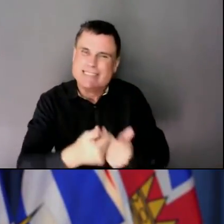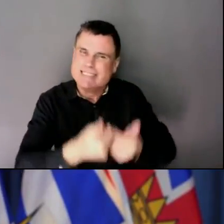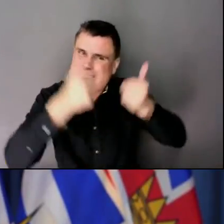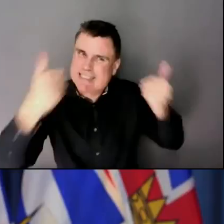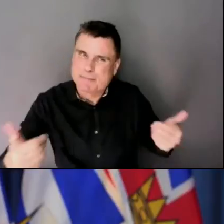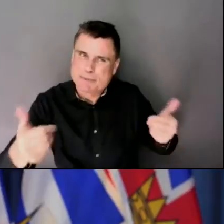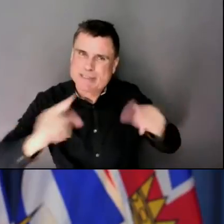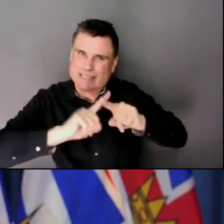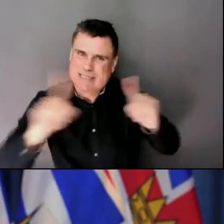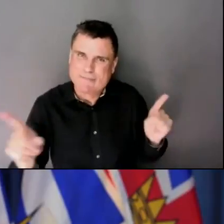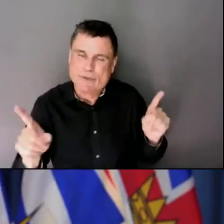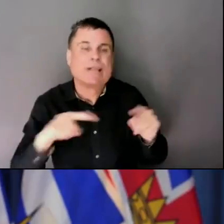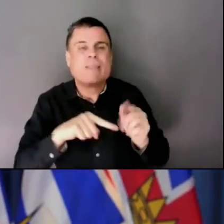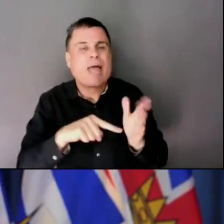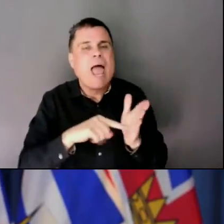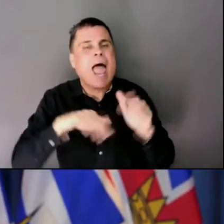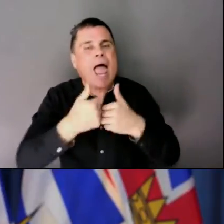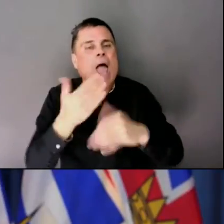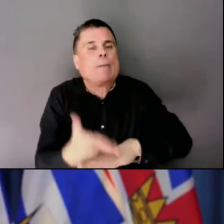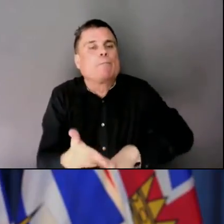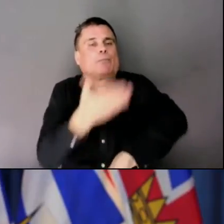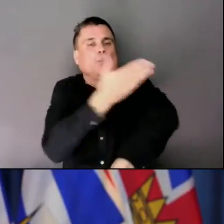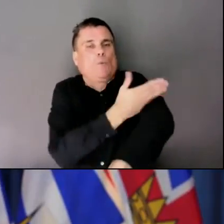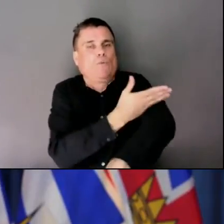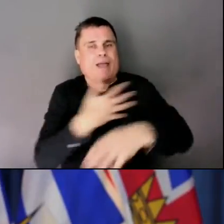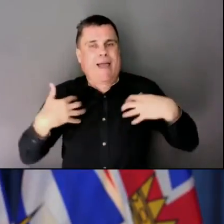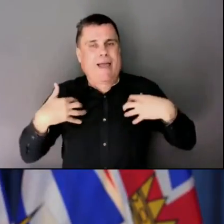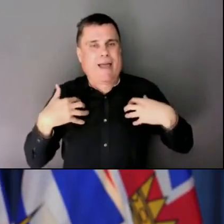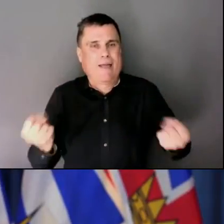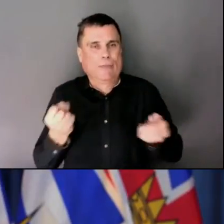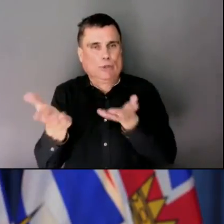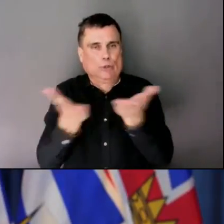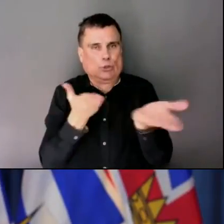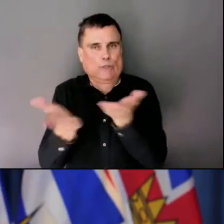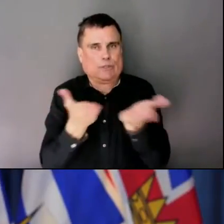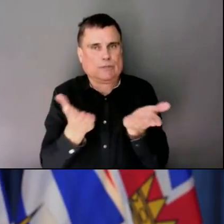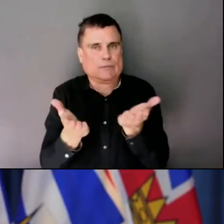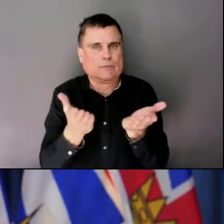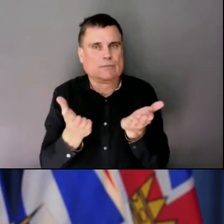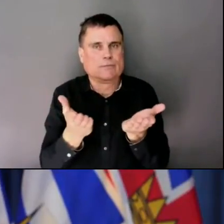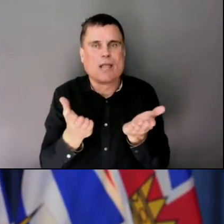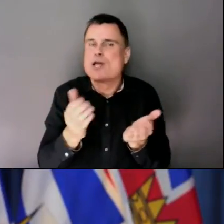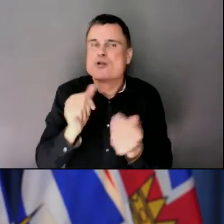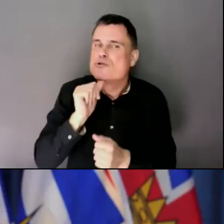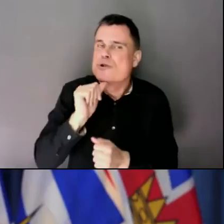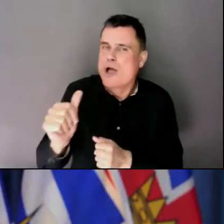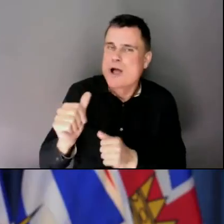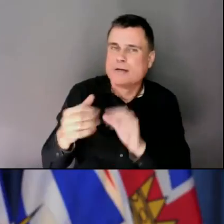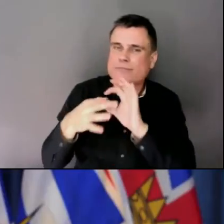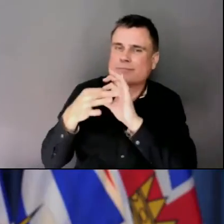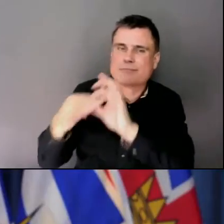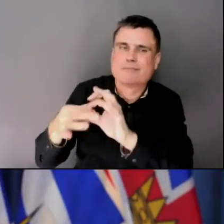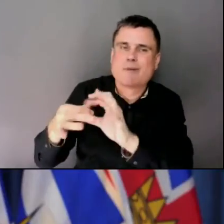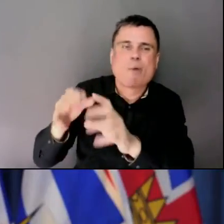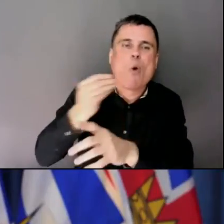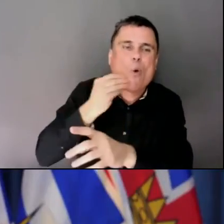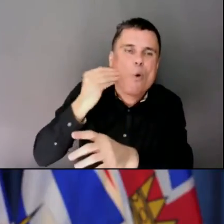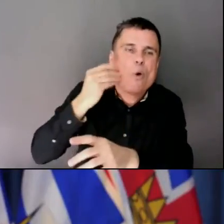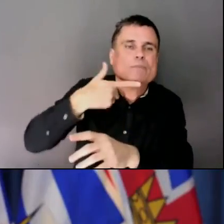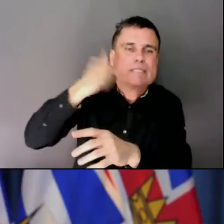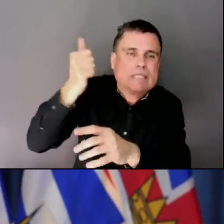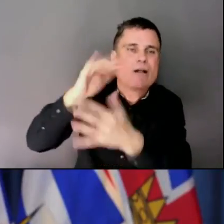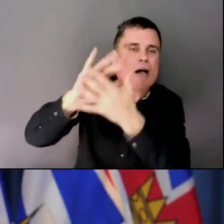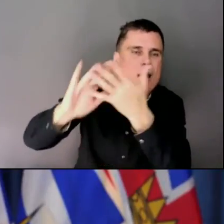of the Ministry of Health. You'll see that when you get it, as will everybody else. Our next question is from Prabhjot Sohal, Red